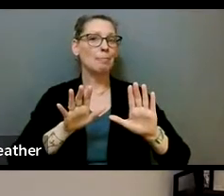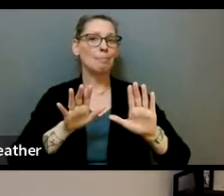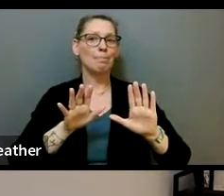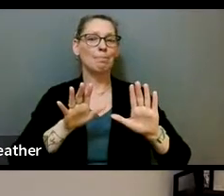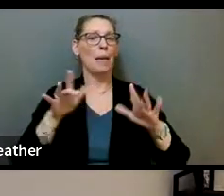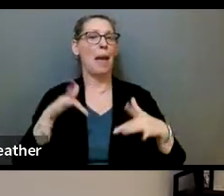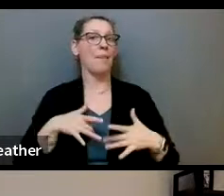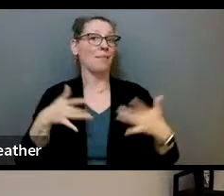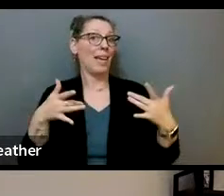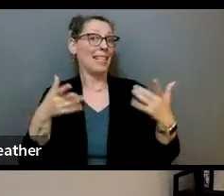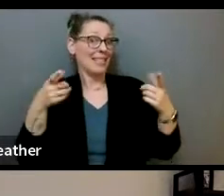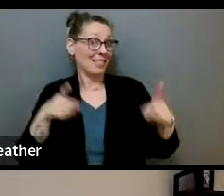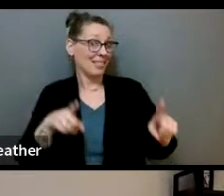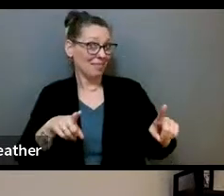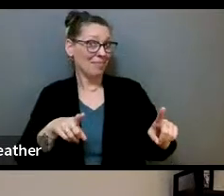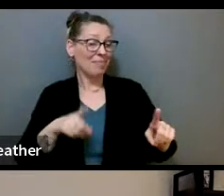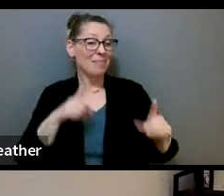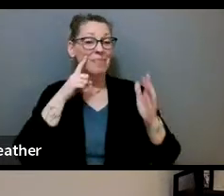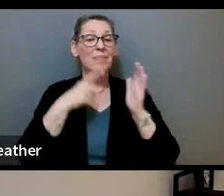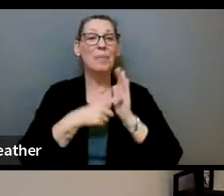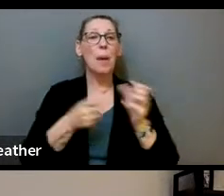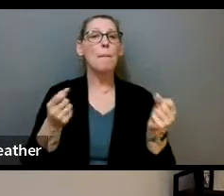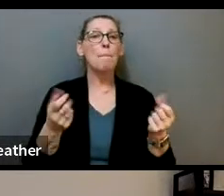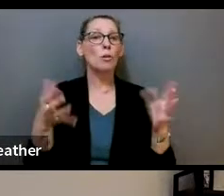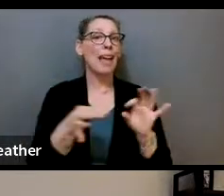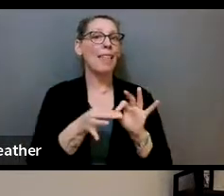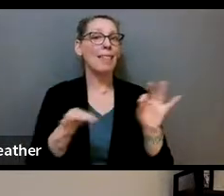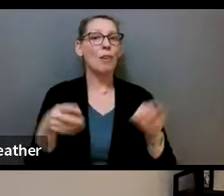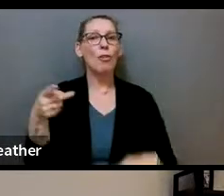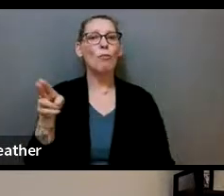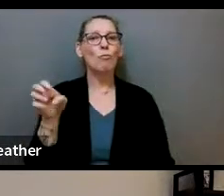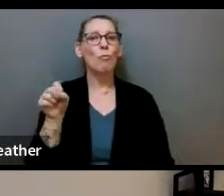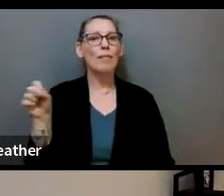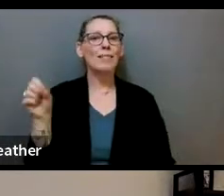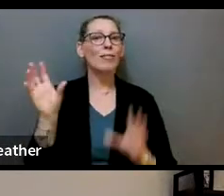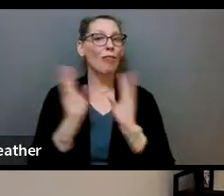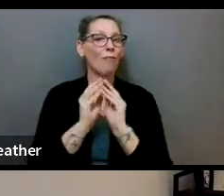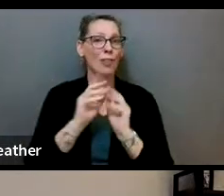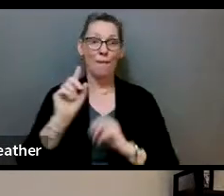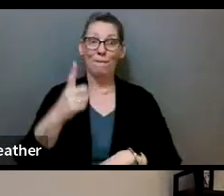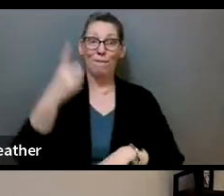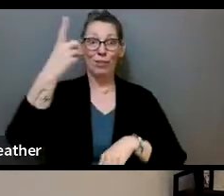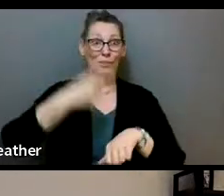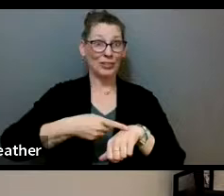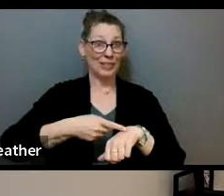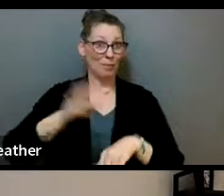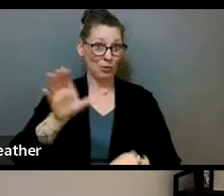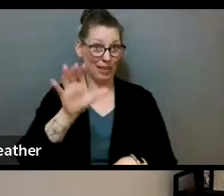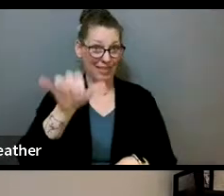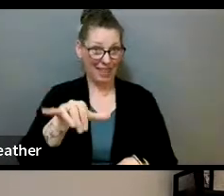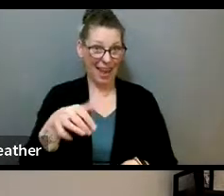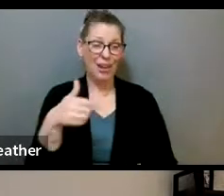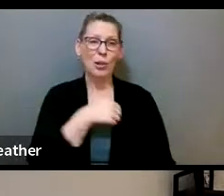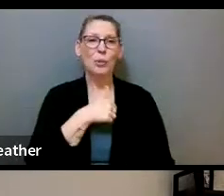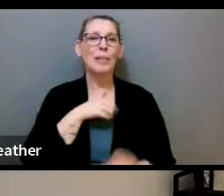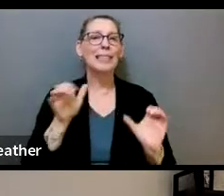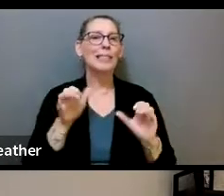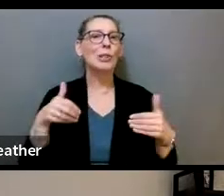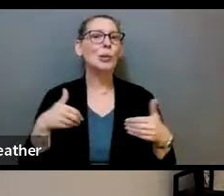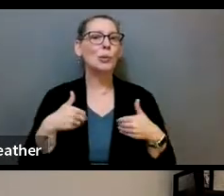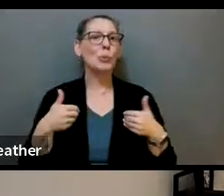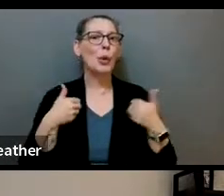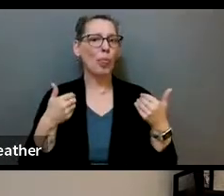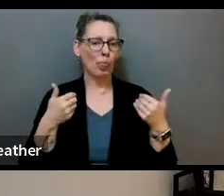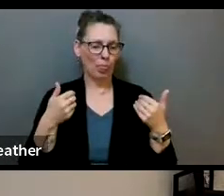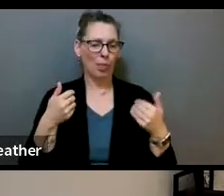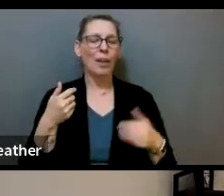events that occurred, such as our multilingual press conference, which is the first time we've done that. And we did a youth press conference as